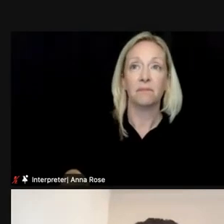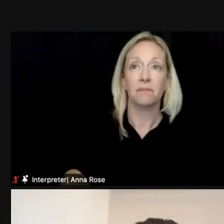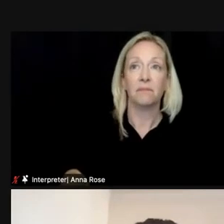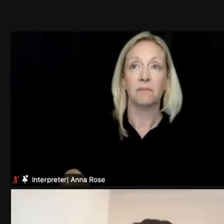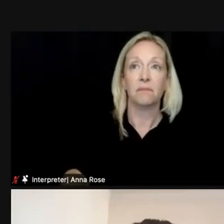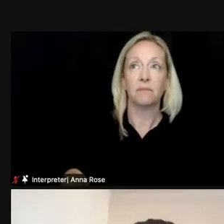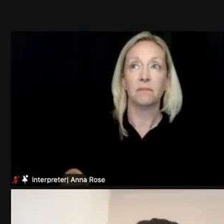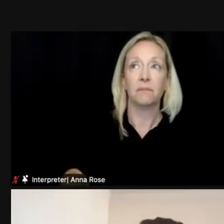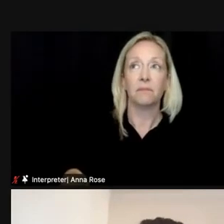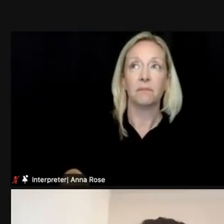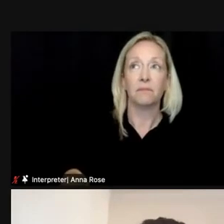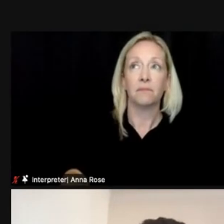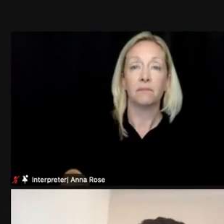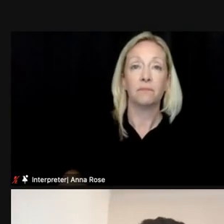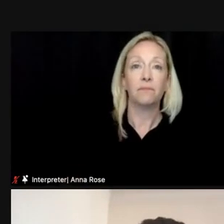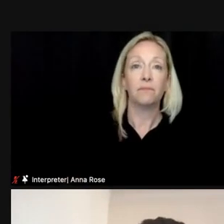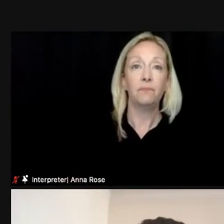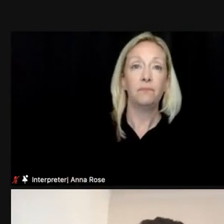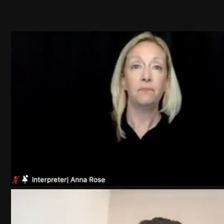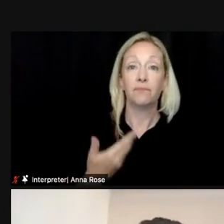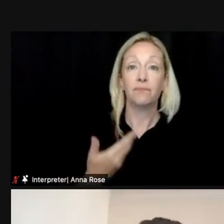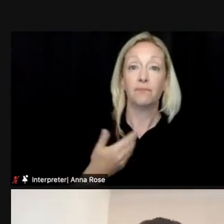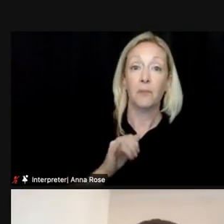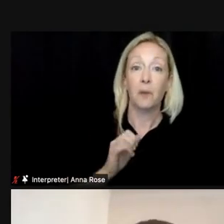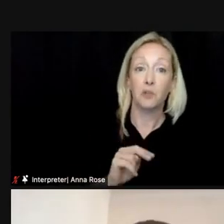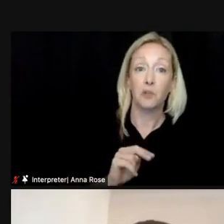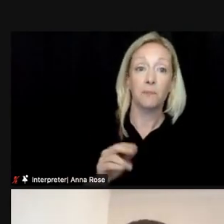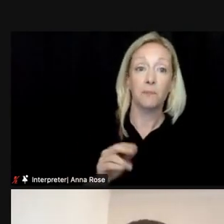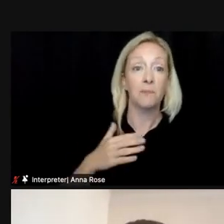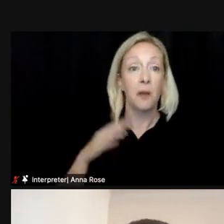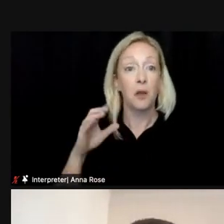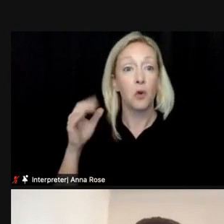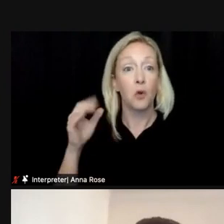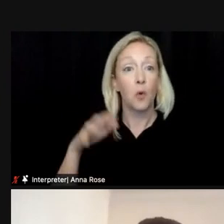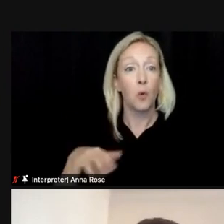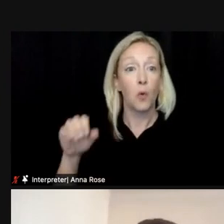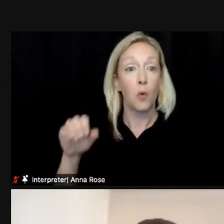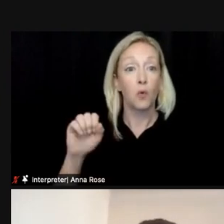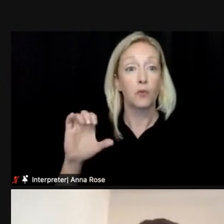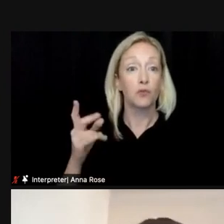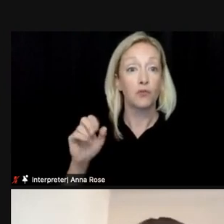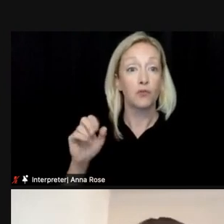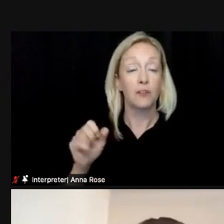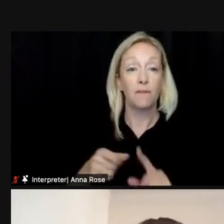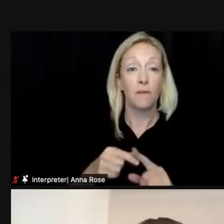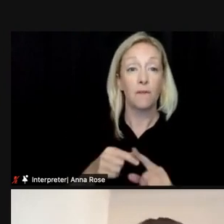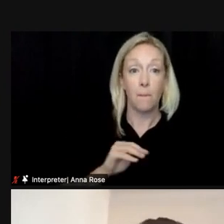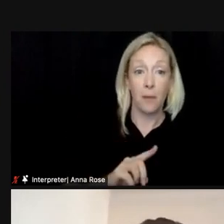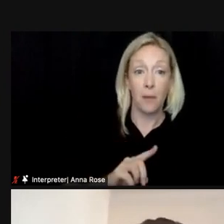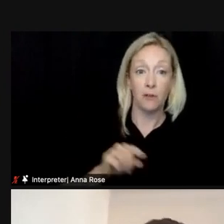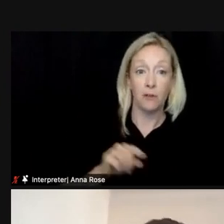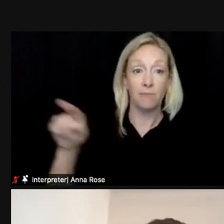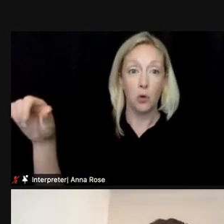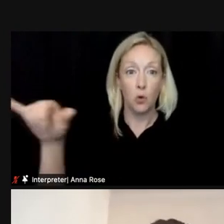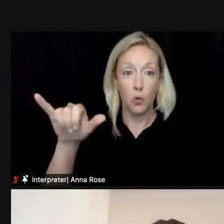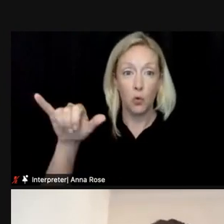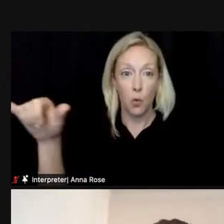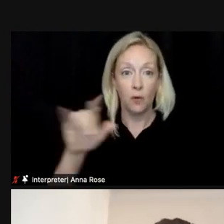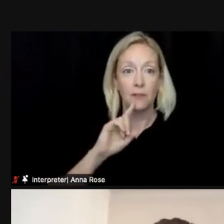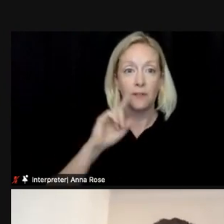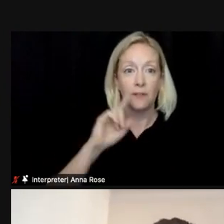So as Donna said, we are Jen and Chris from the Maryland and New York Deafblind Projects. And